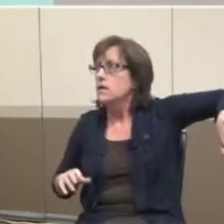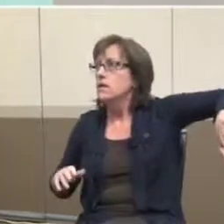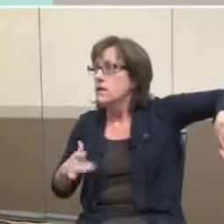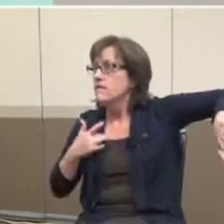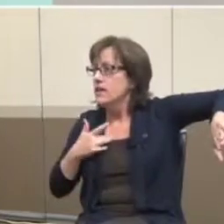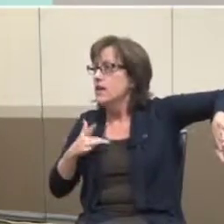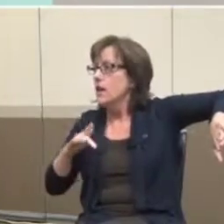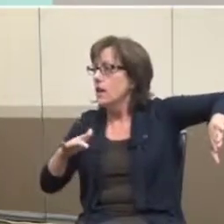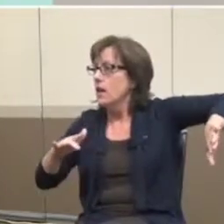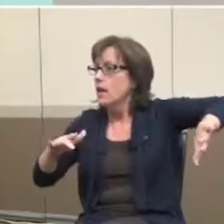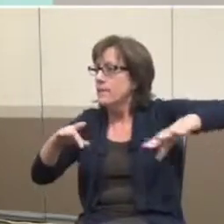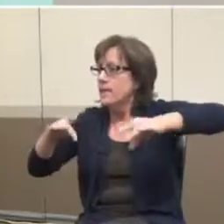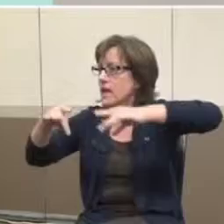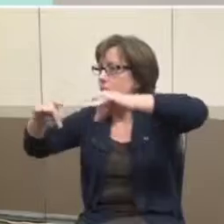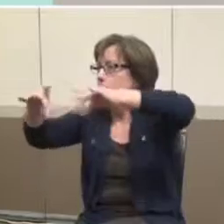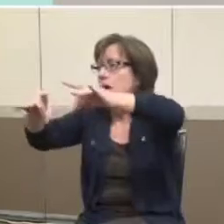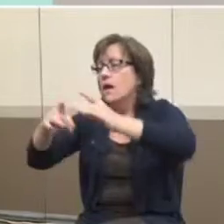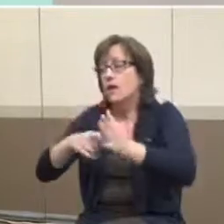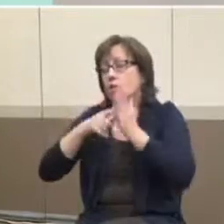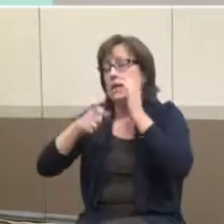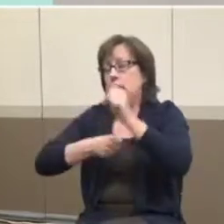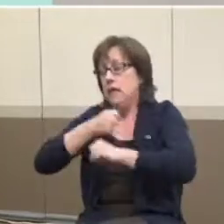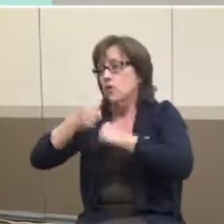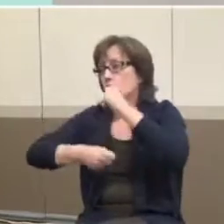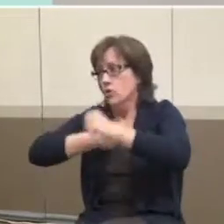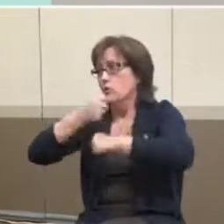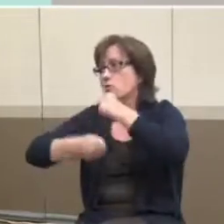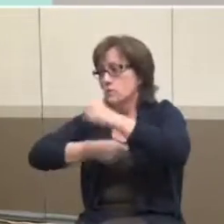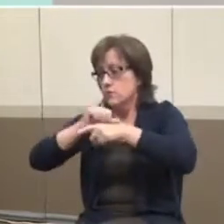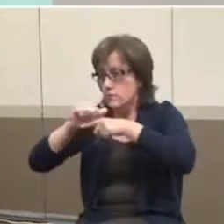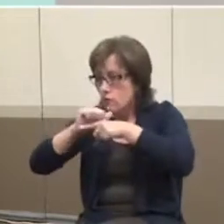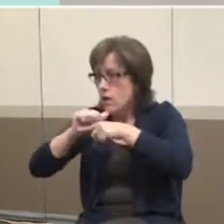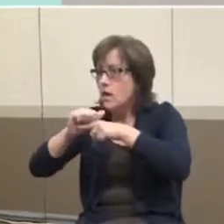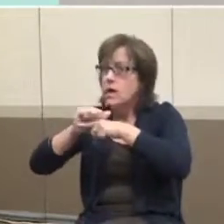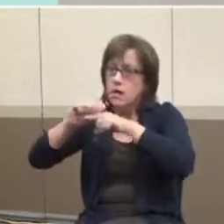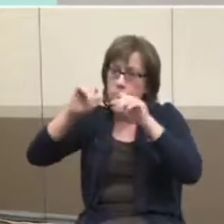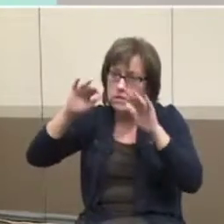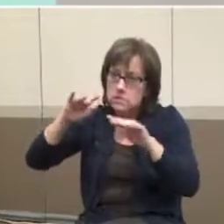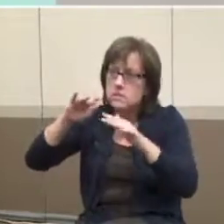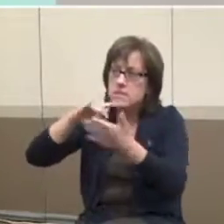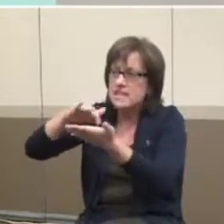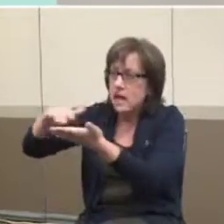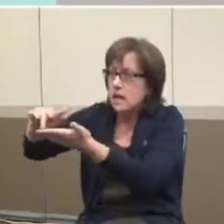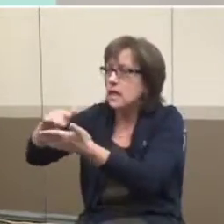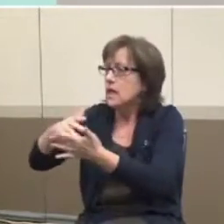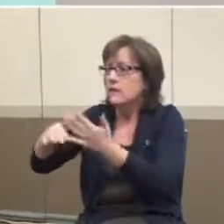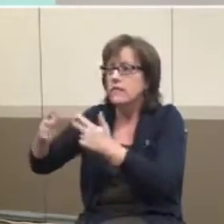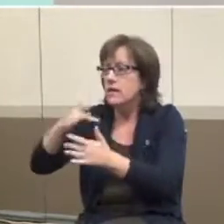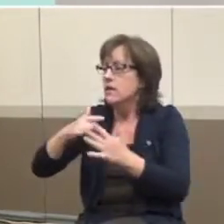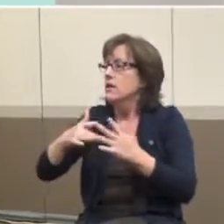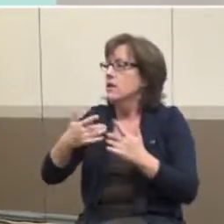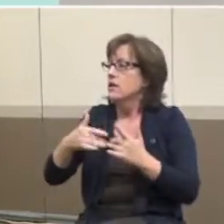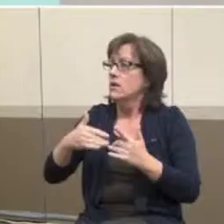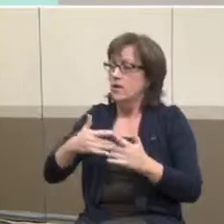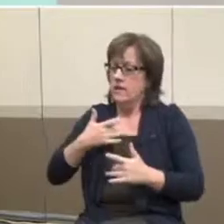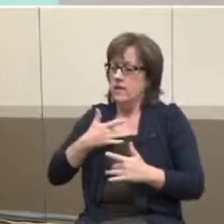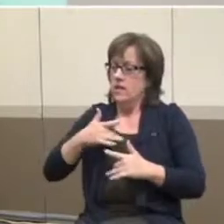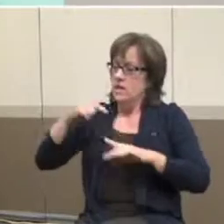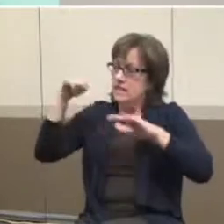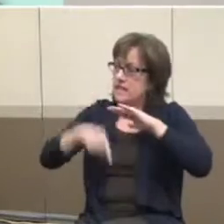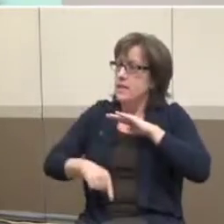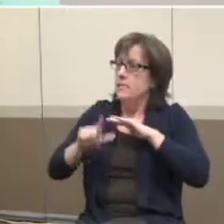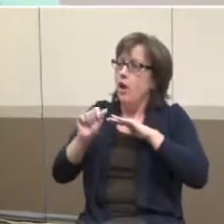has come to the point now, and this took years and years and years of training and study. She talks about how she feels deep,